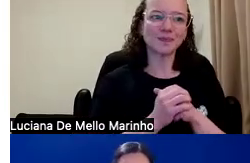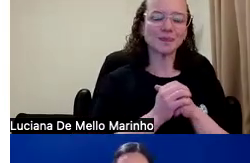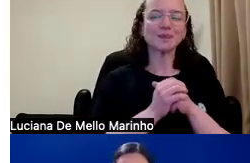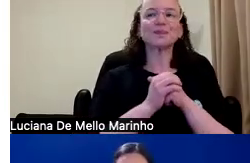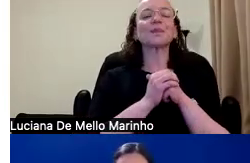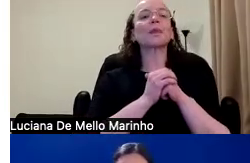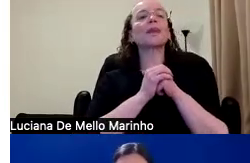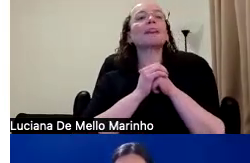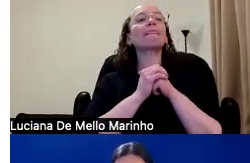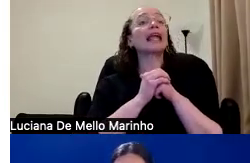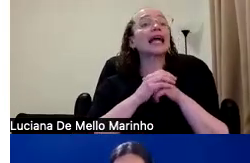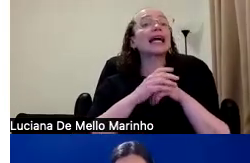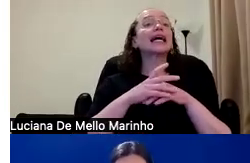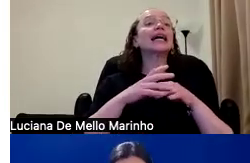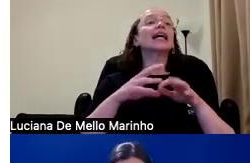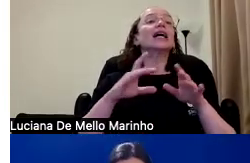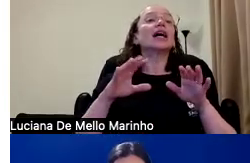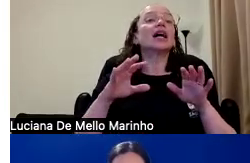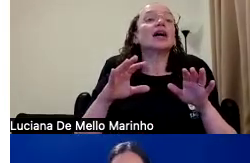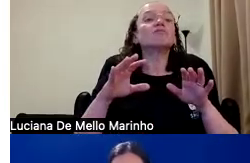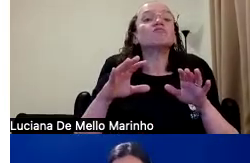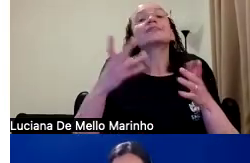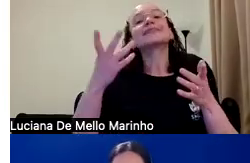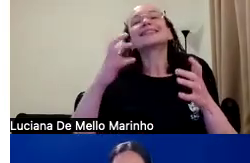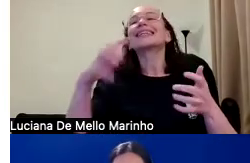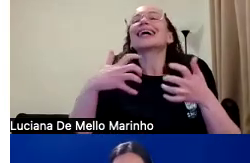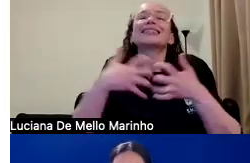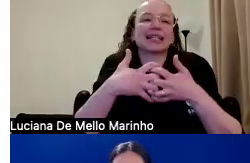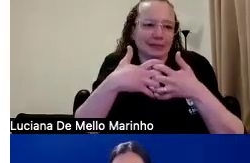it's going to be tough for them to do what they need to do.